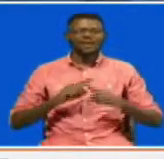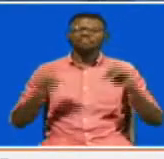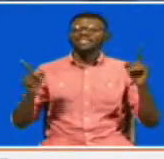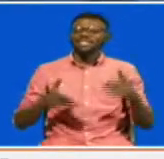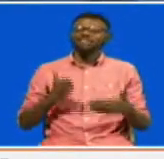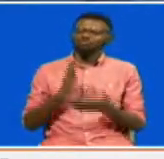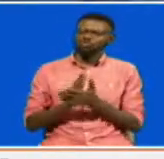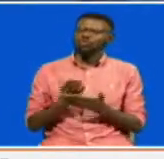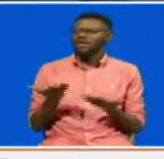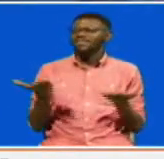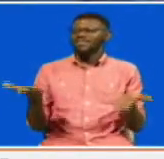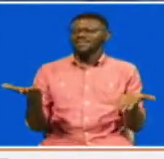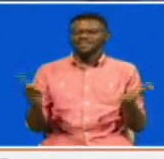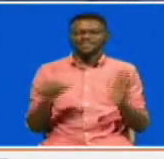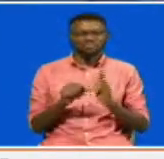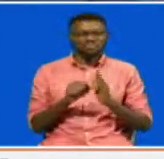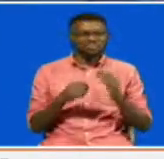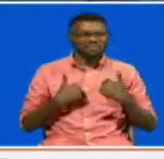How is that about me?